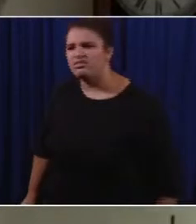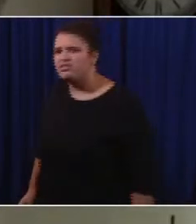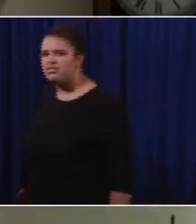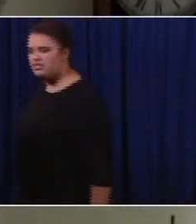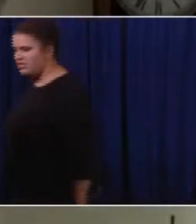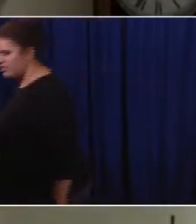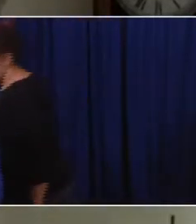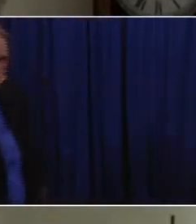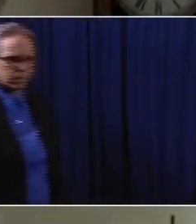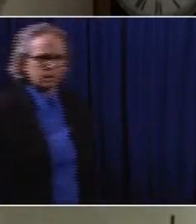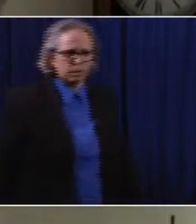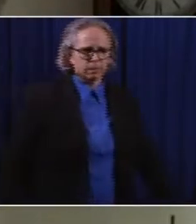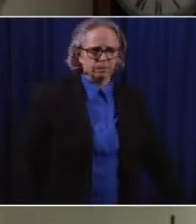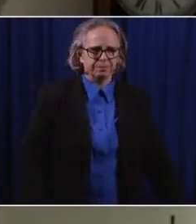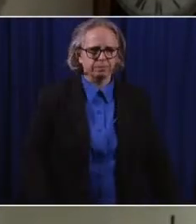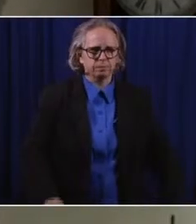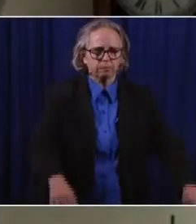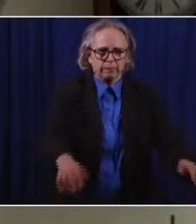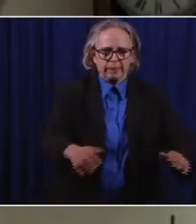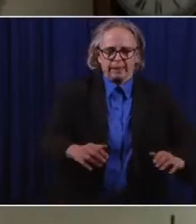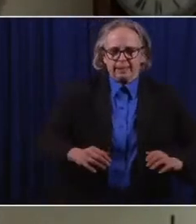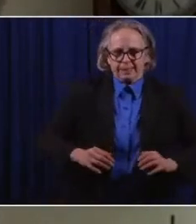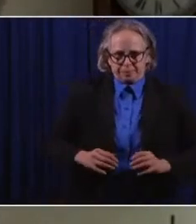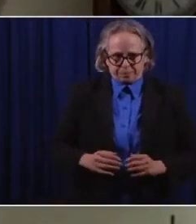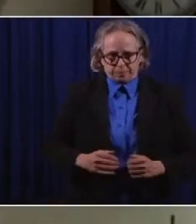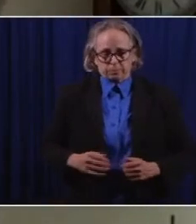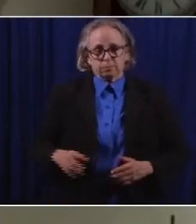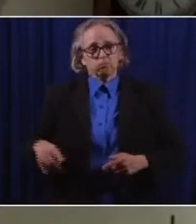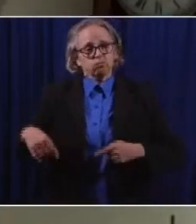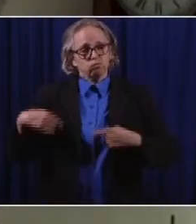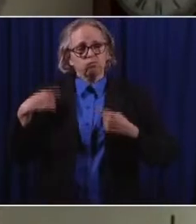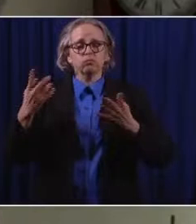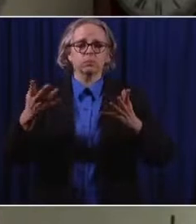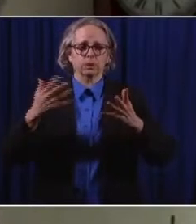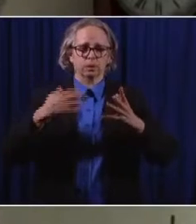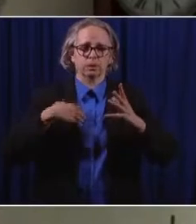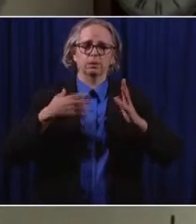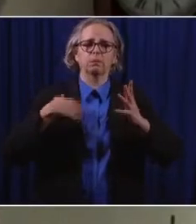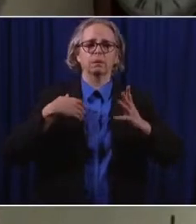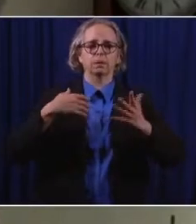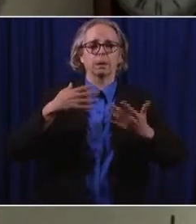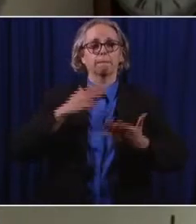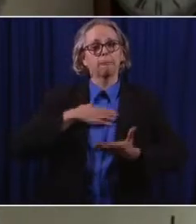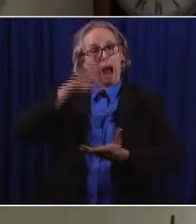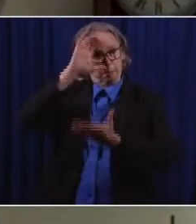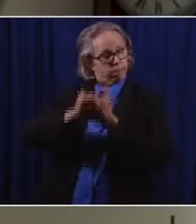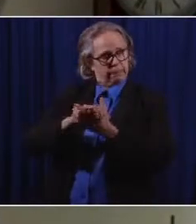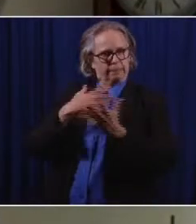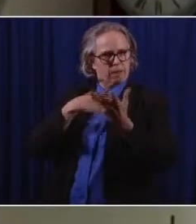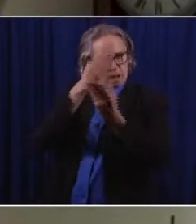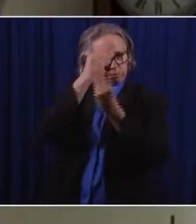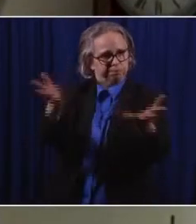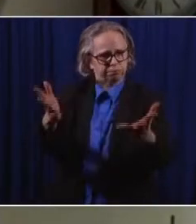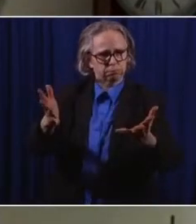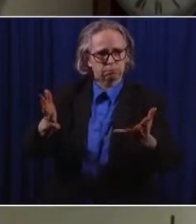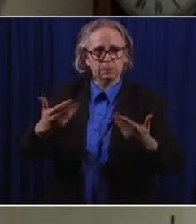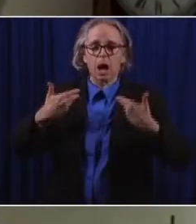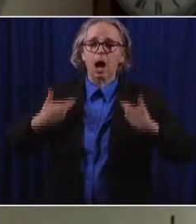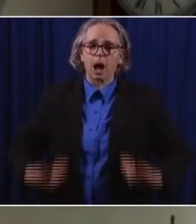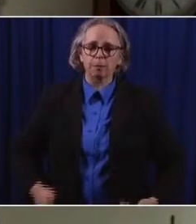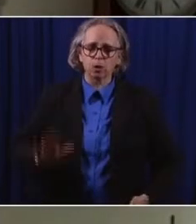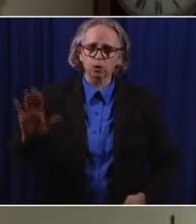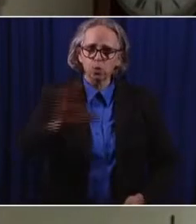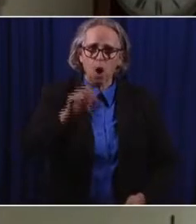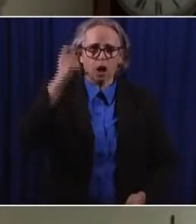A pretty clear message, what I believe. As governor of the state of Ohio, this will be a